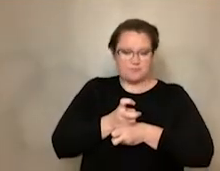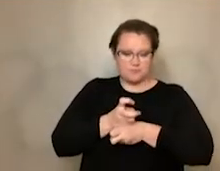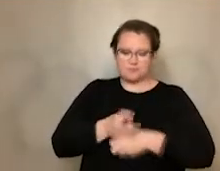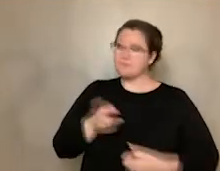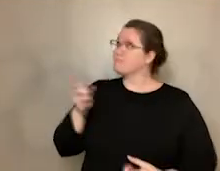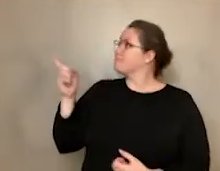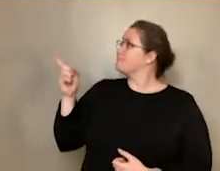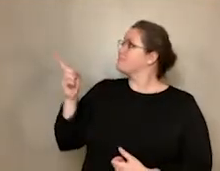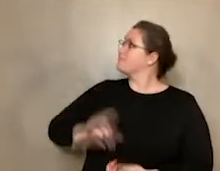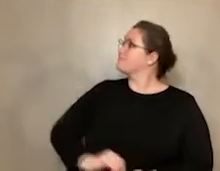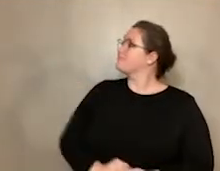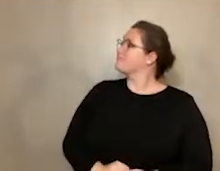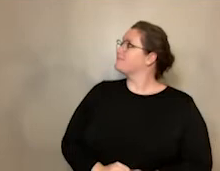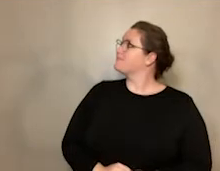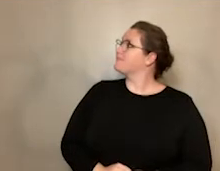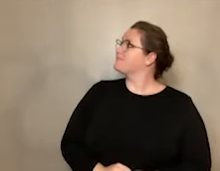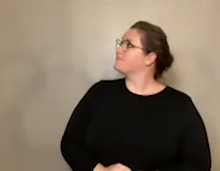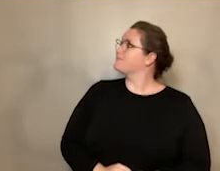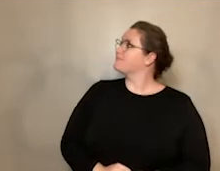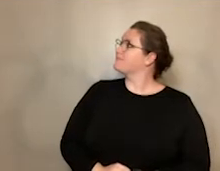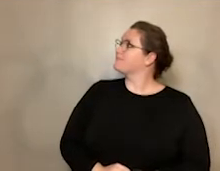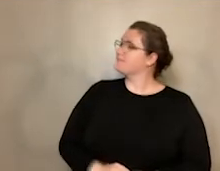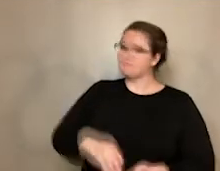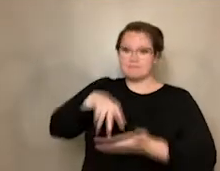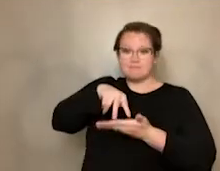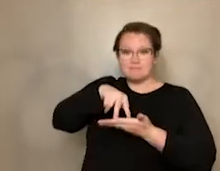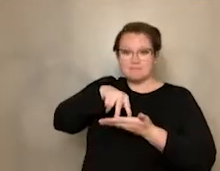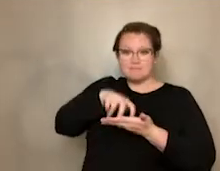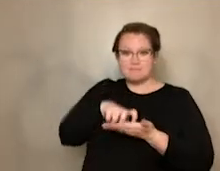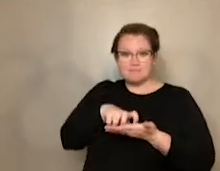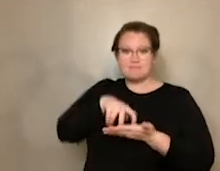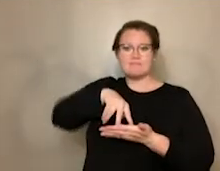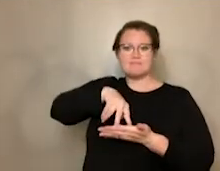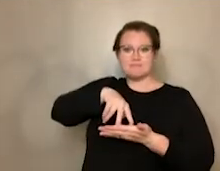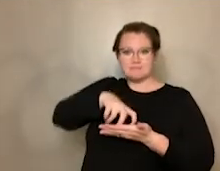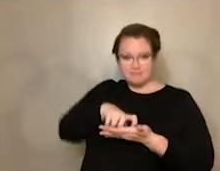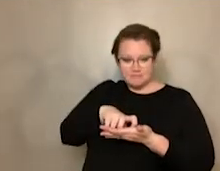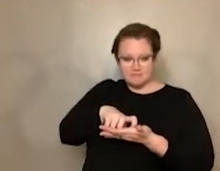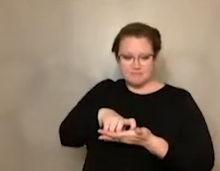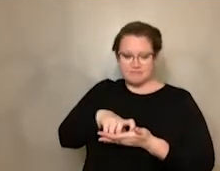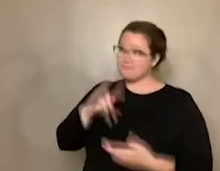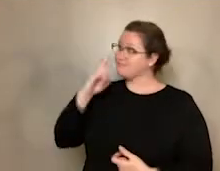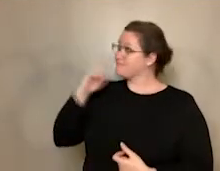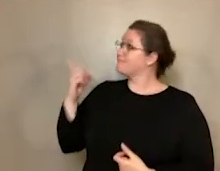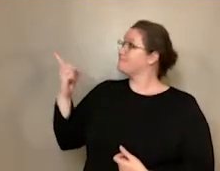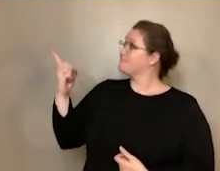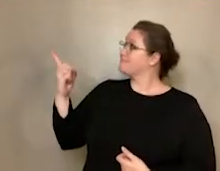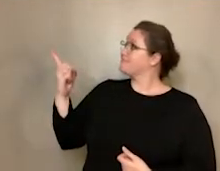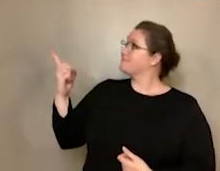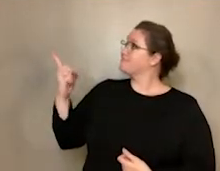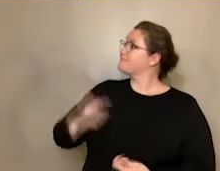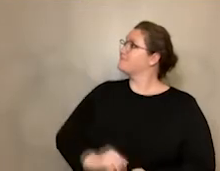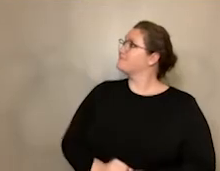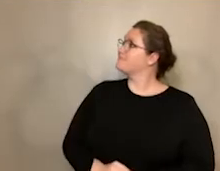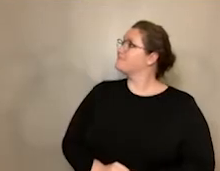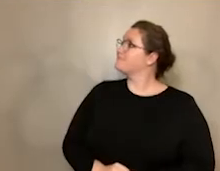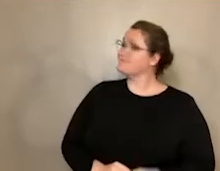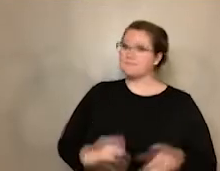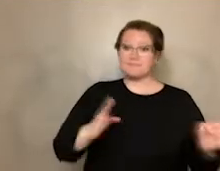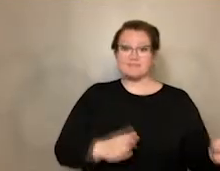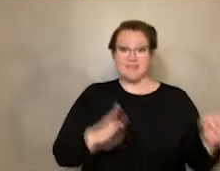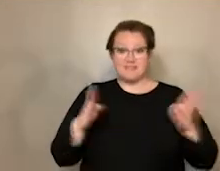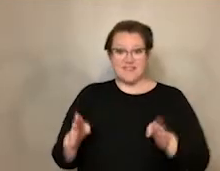squat. So bring those hips down even with your knees, with your arms behind you. And then we can